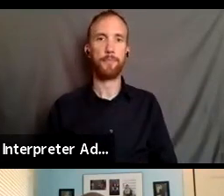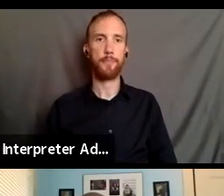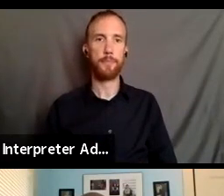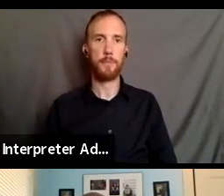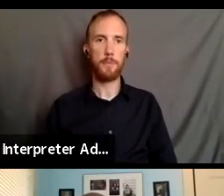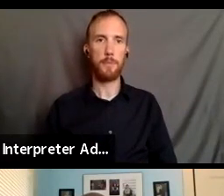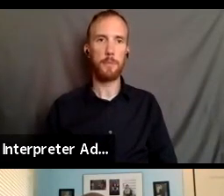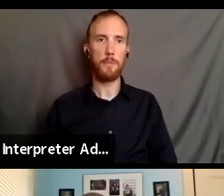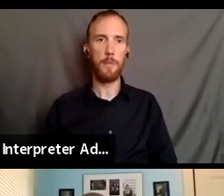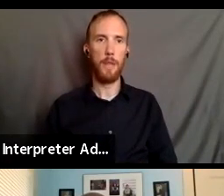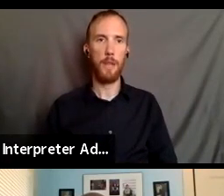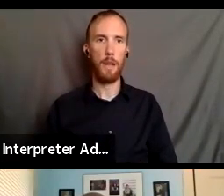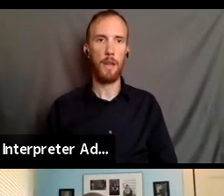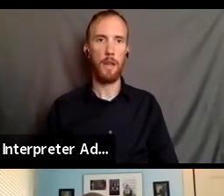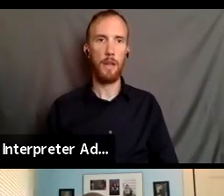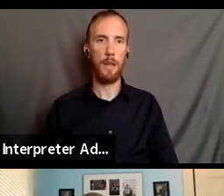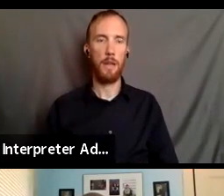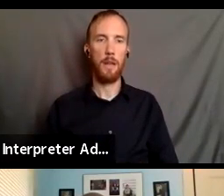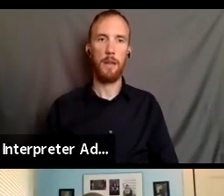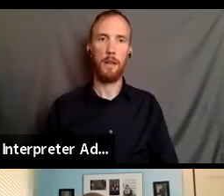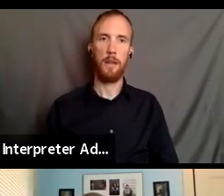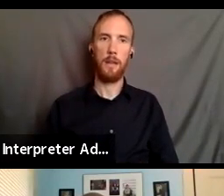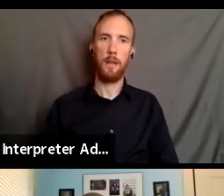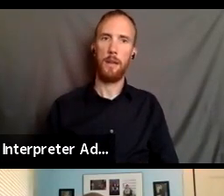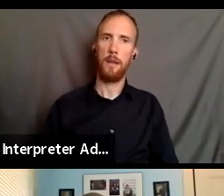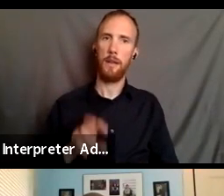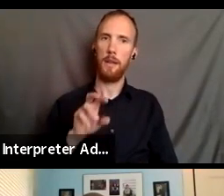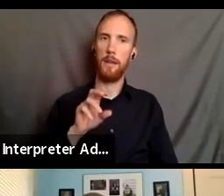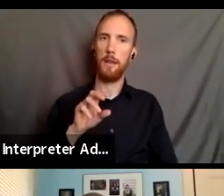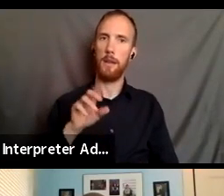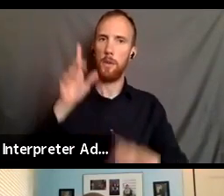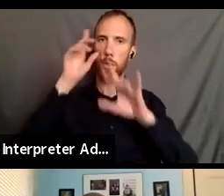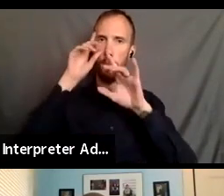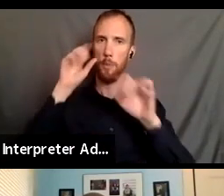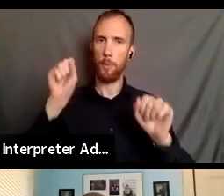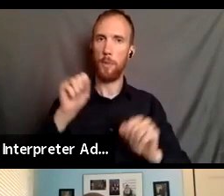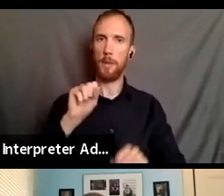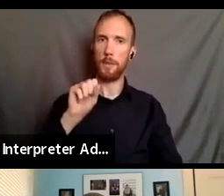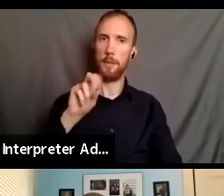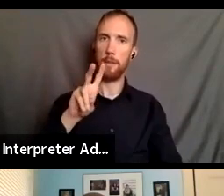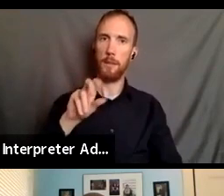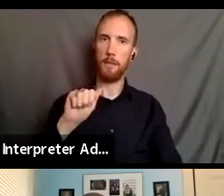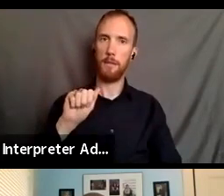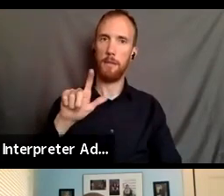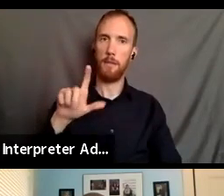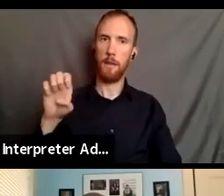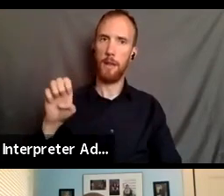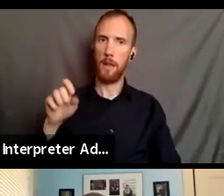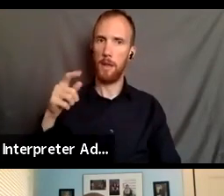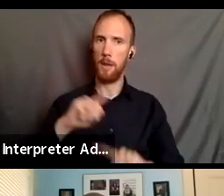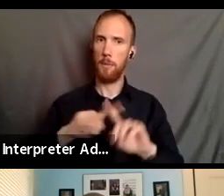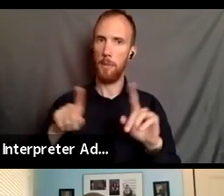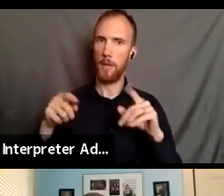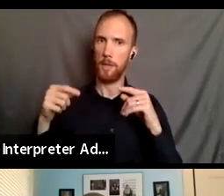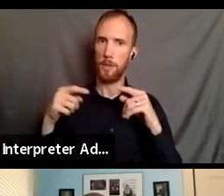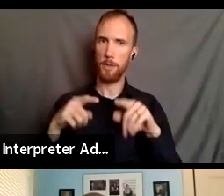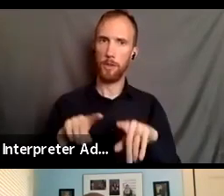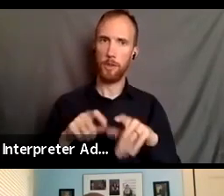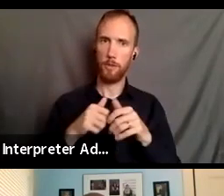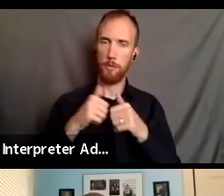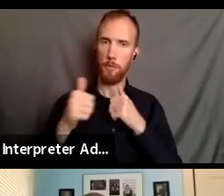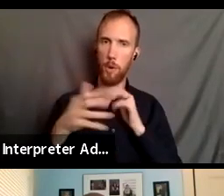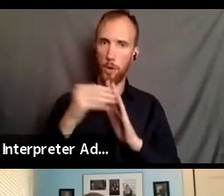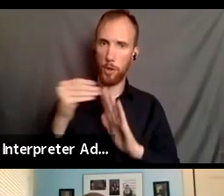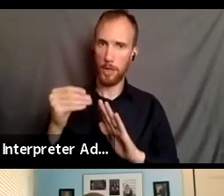but during remote learning and because of we don't have social workers going to the homes do